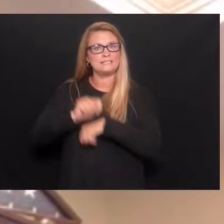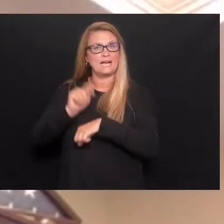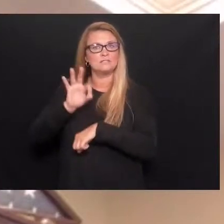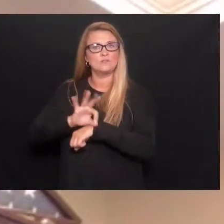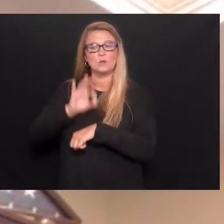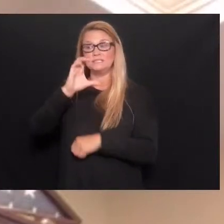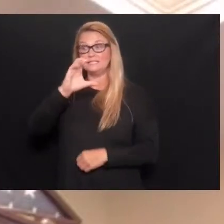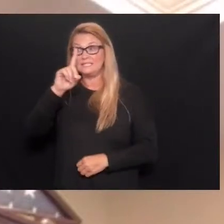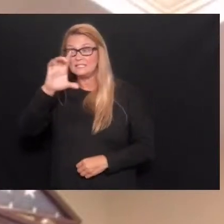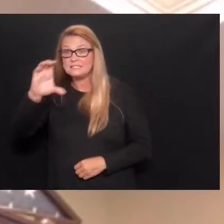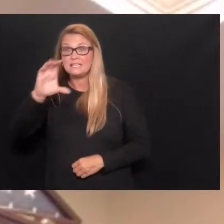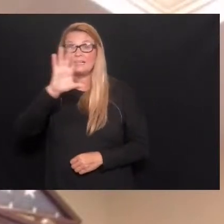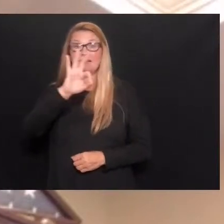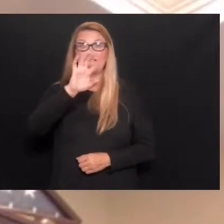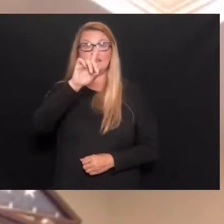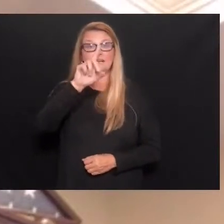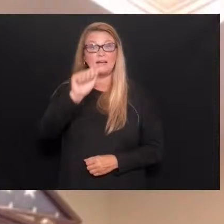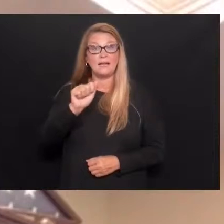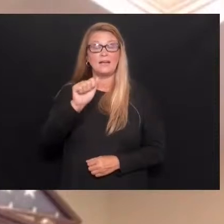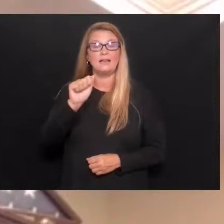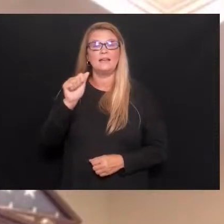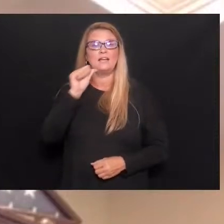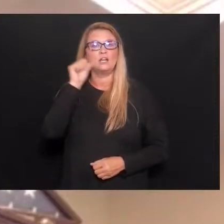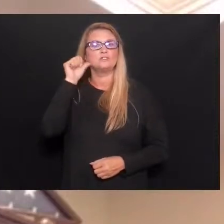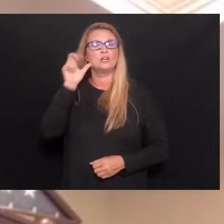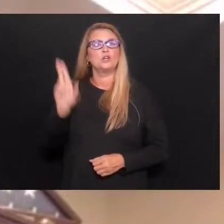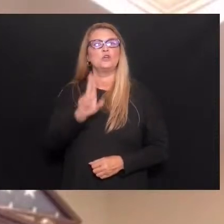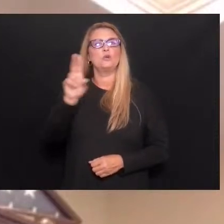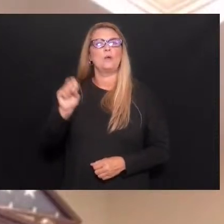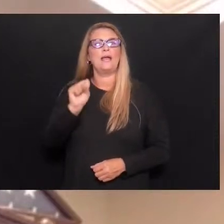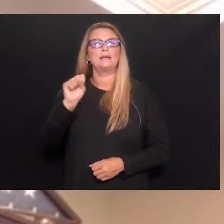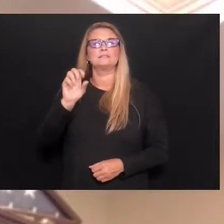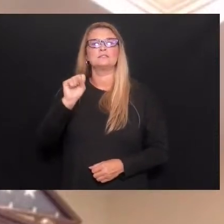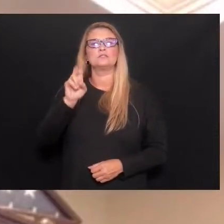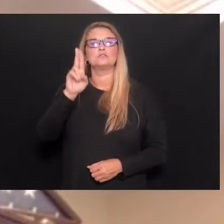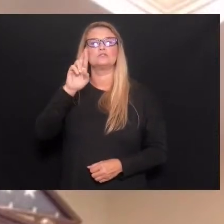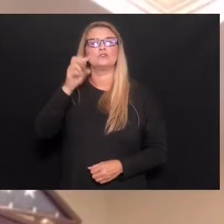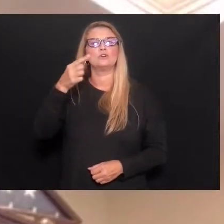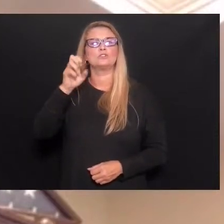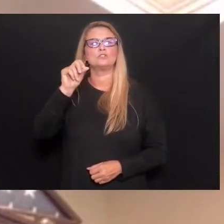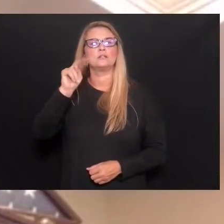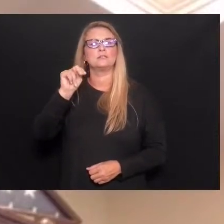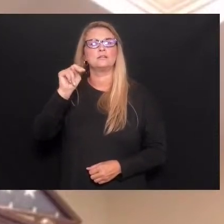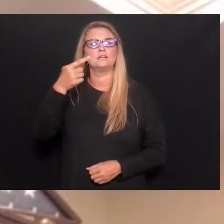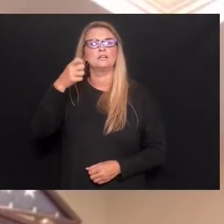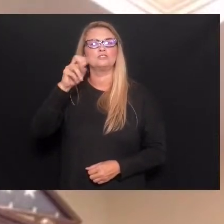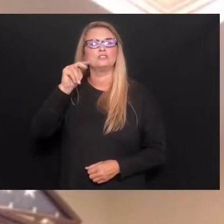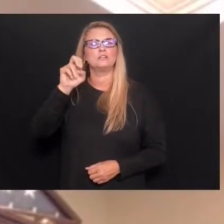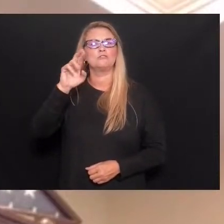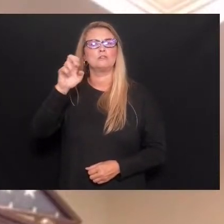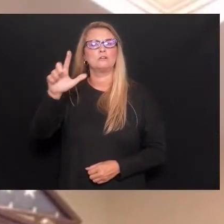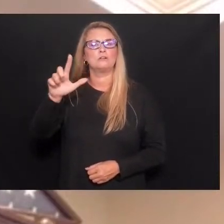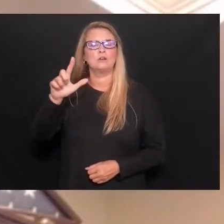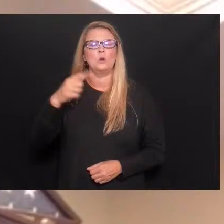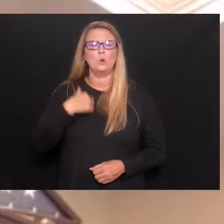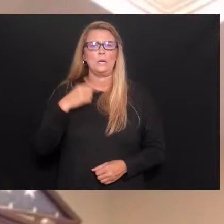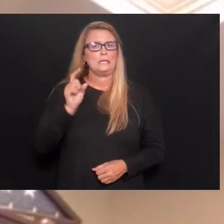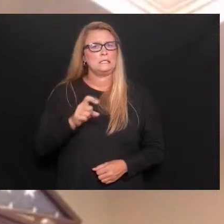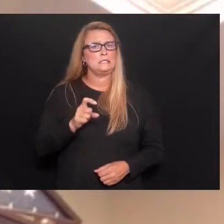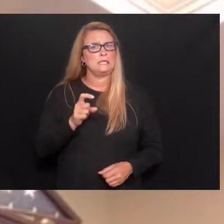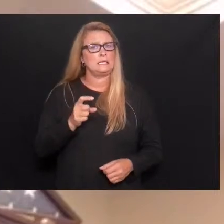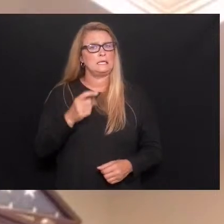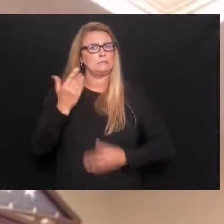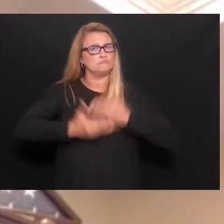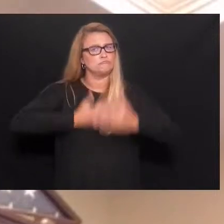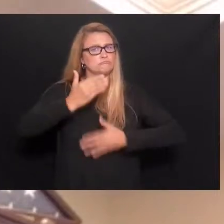FDA, and yesterday with the U.S. Surgeon General to press the case that we need to move faster than